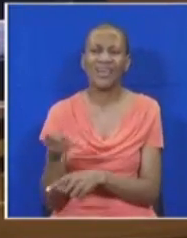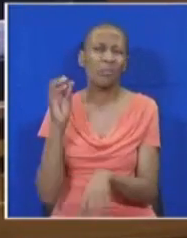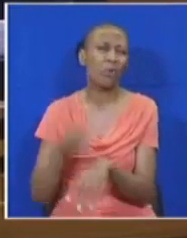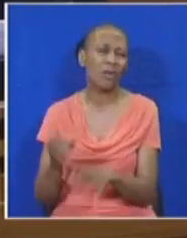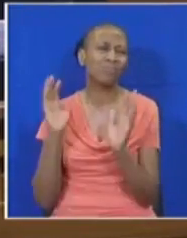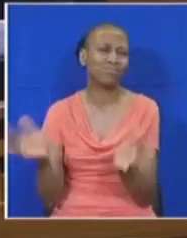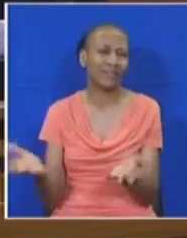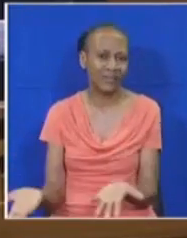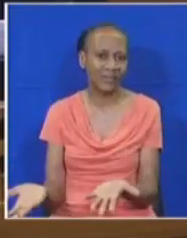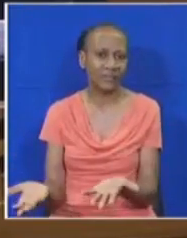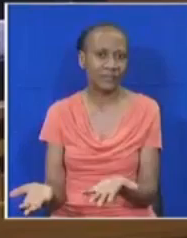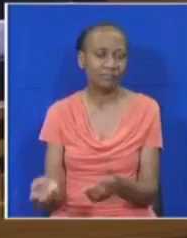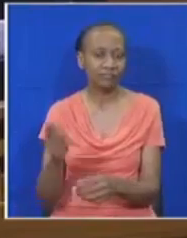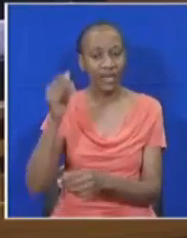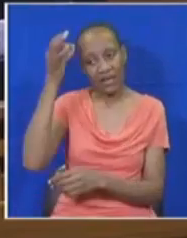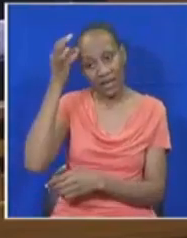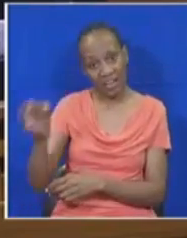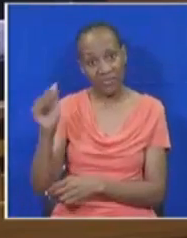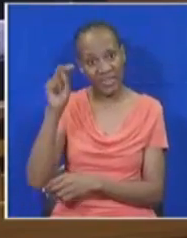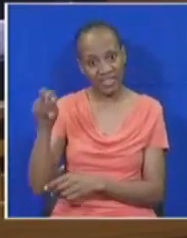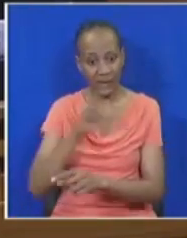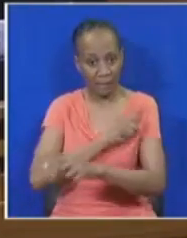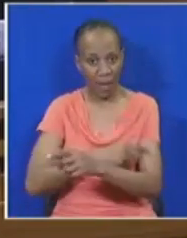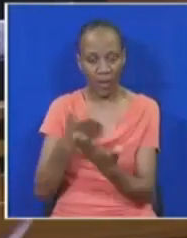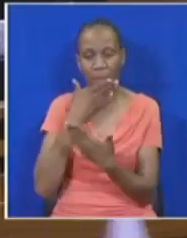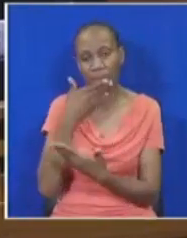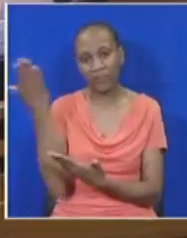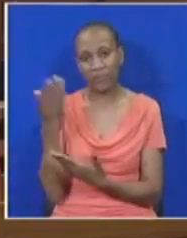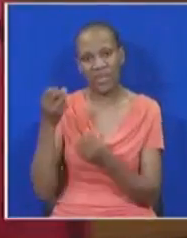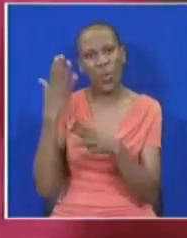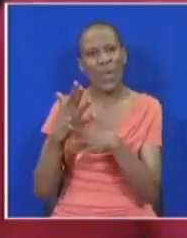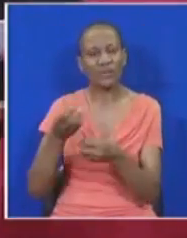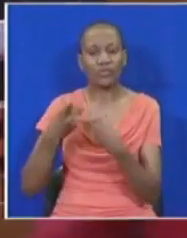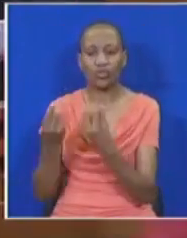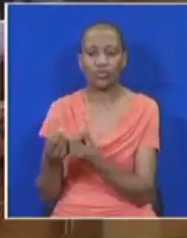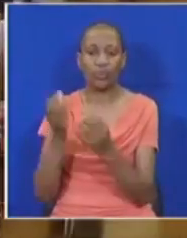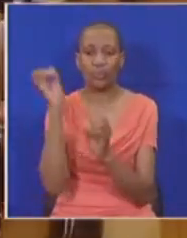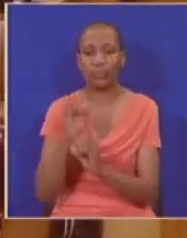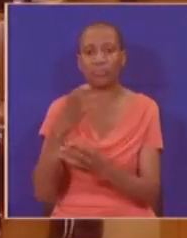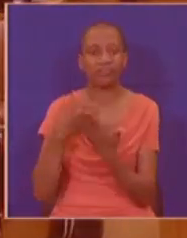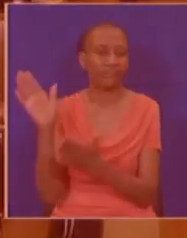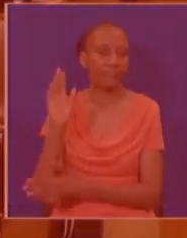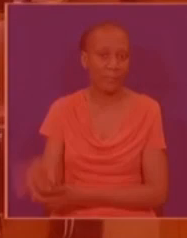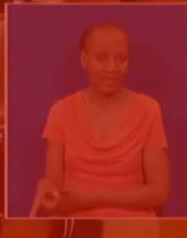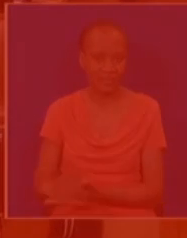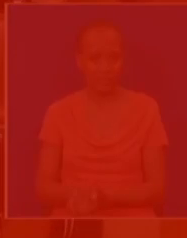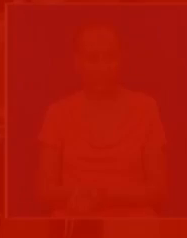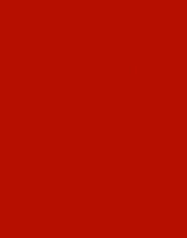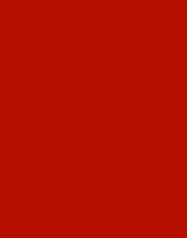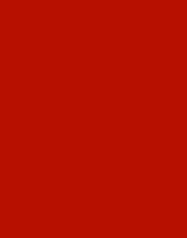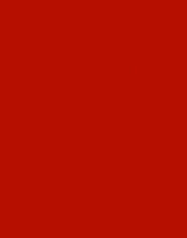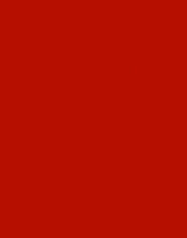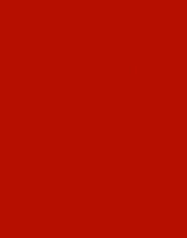iceberg. ANC government must just be removed from power because it's useless. Thank you. The Honorable Slengwa.